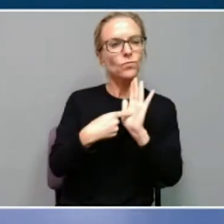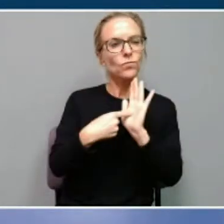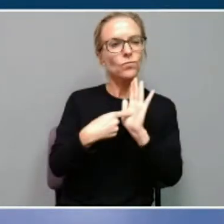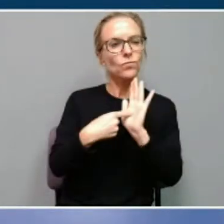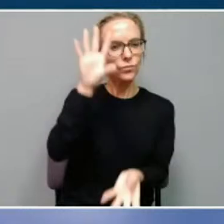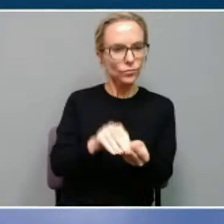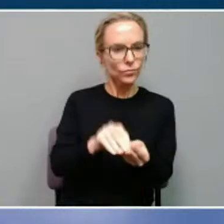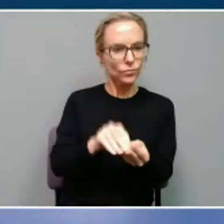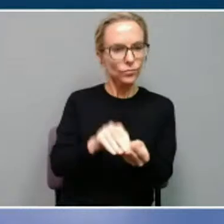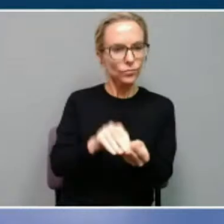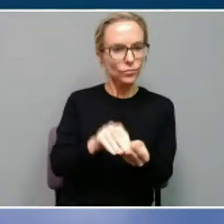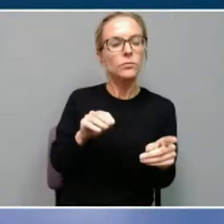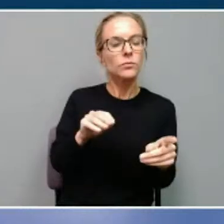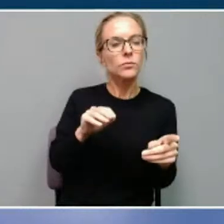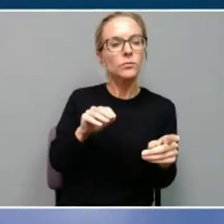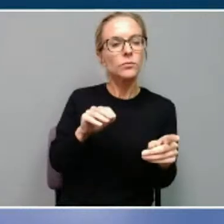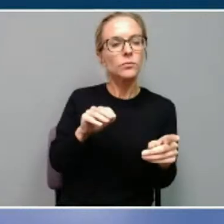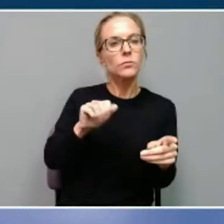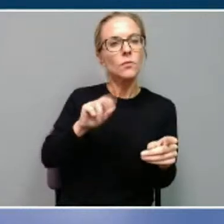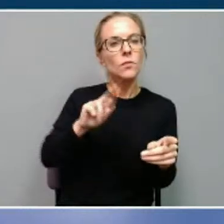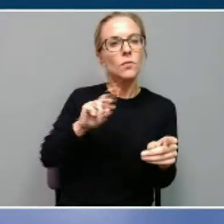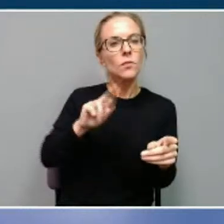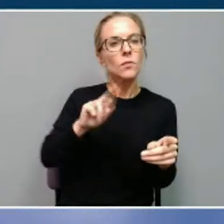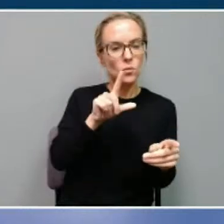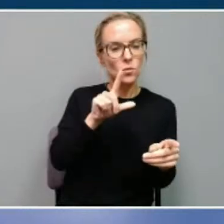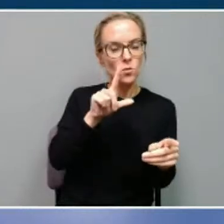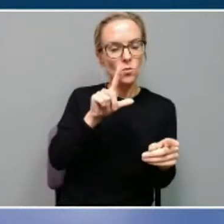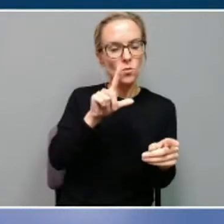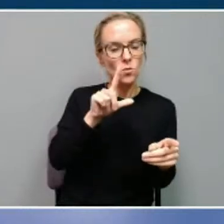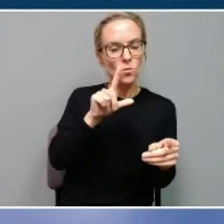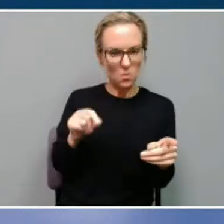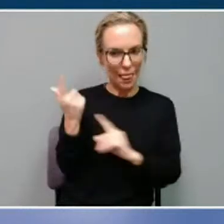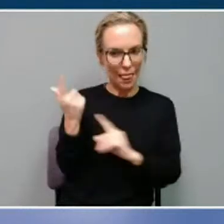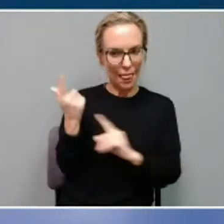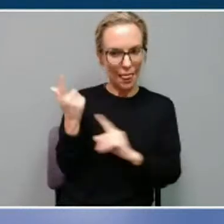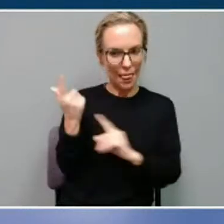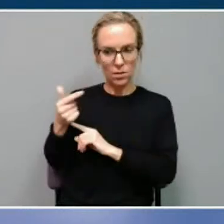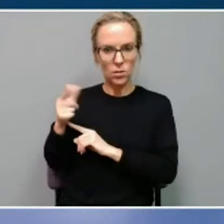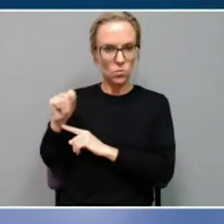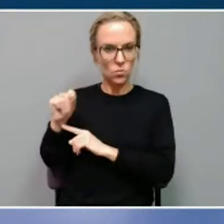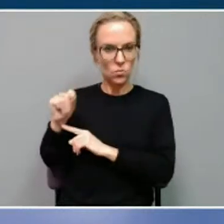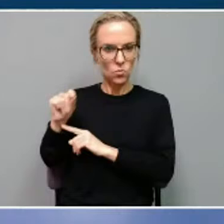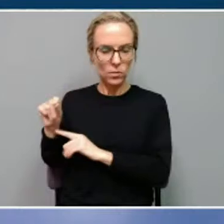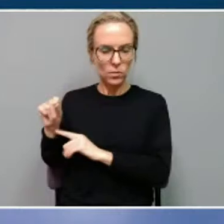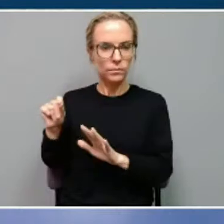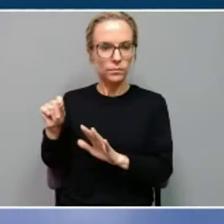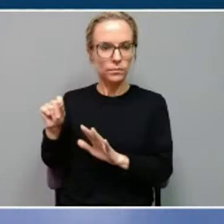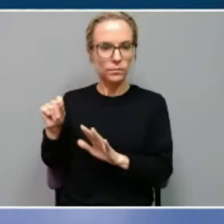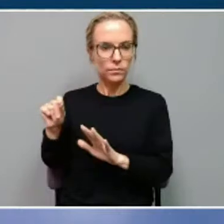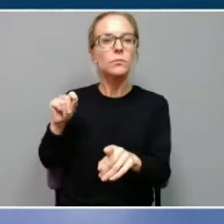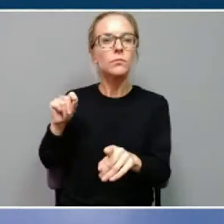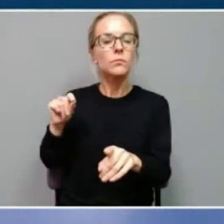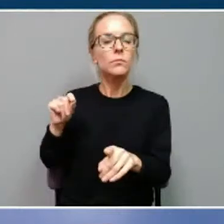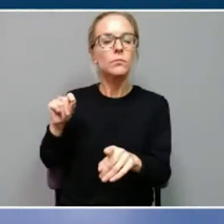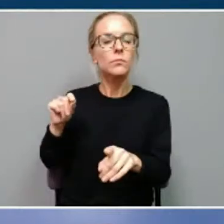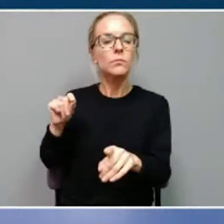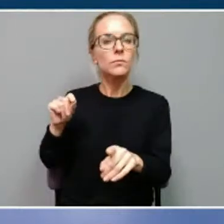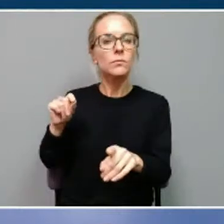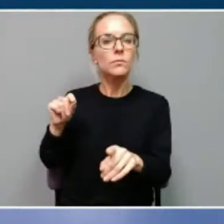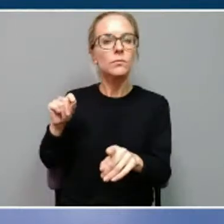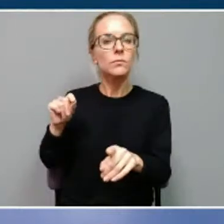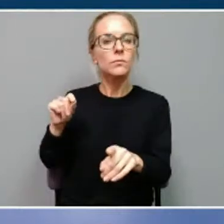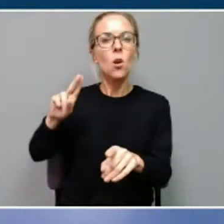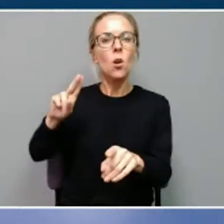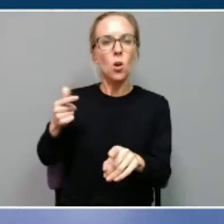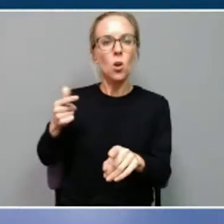August 2020. This is just, don't worry about the August 20th. This is actually August of the year 2020